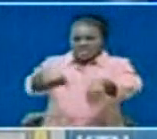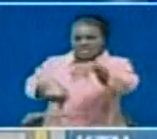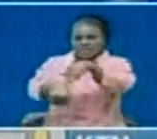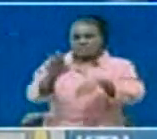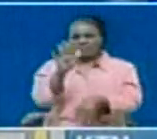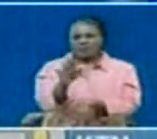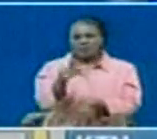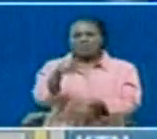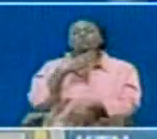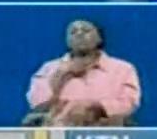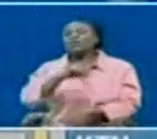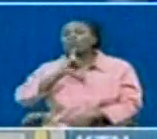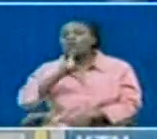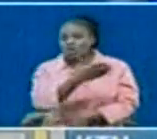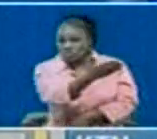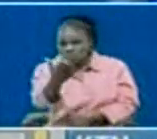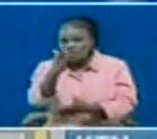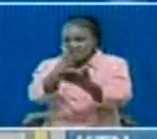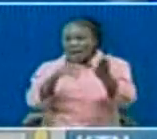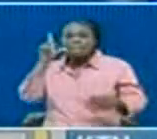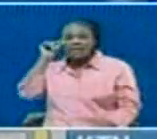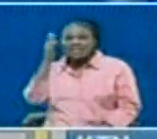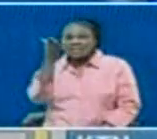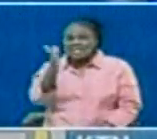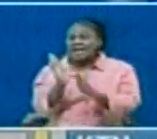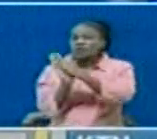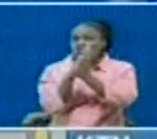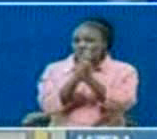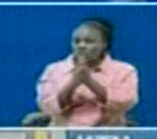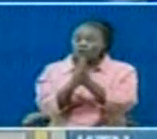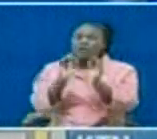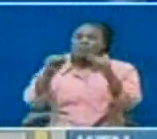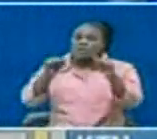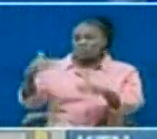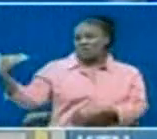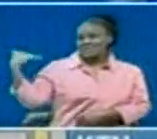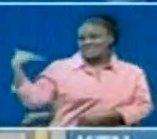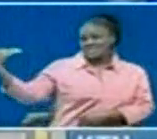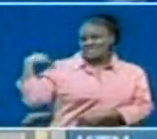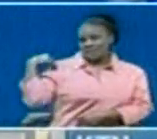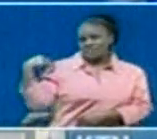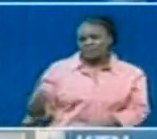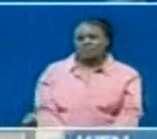Once again, we would like to warn you that some of the pictures in this story may be disturbing.